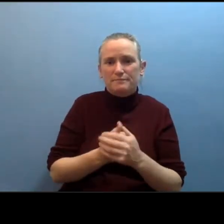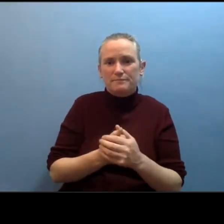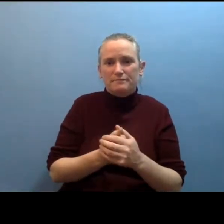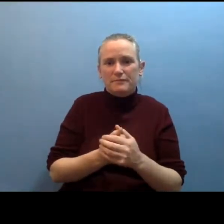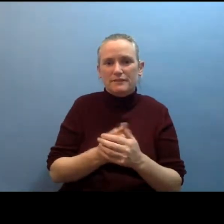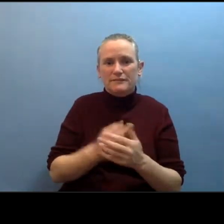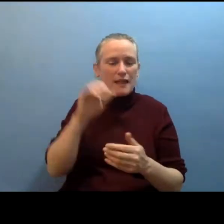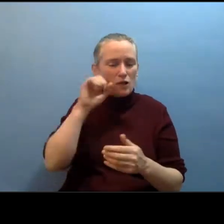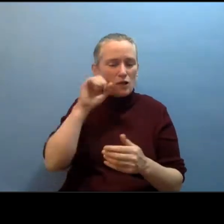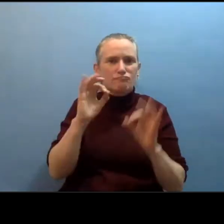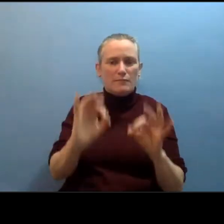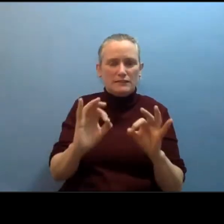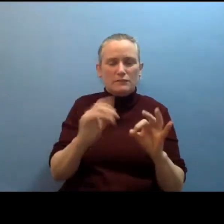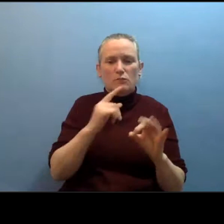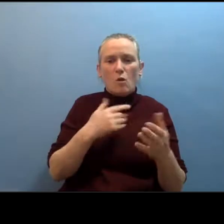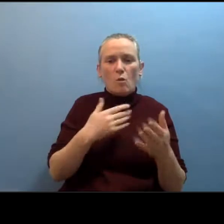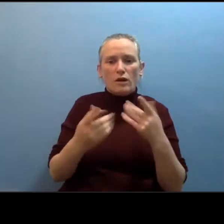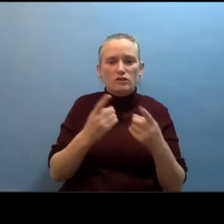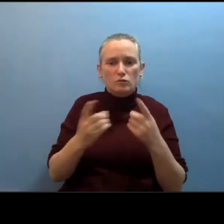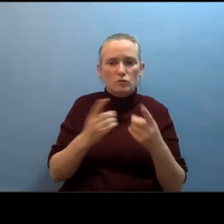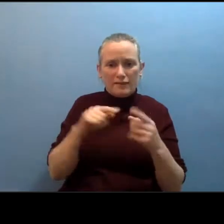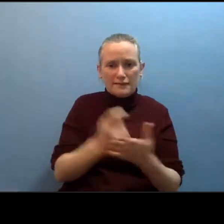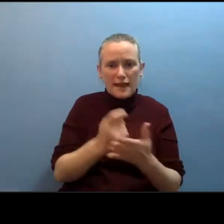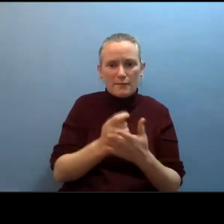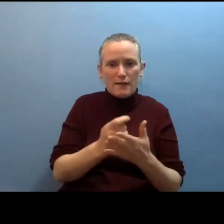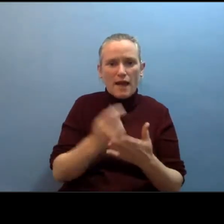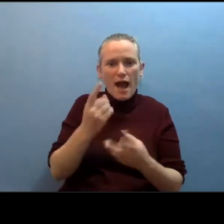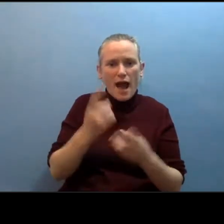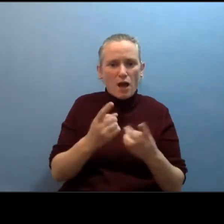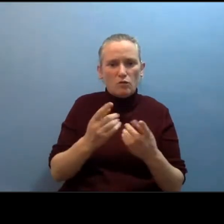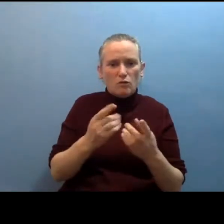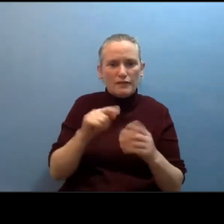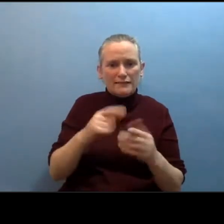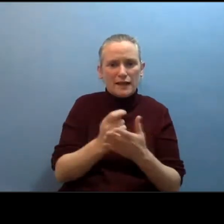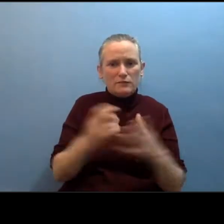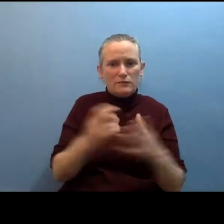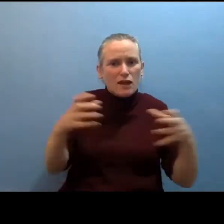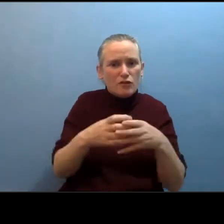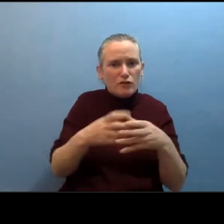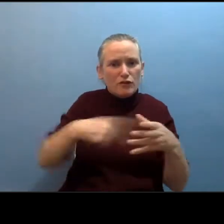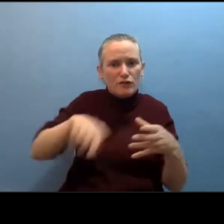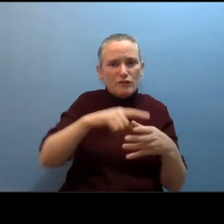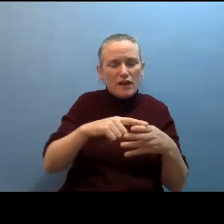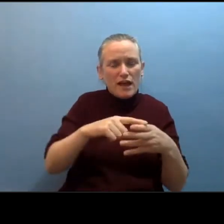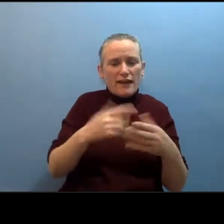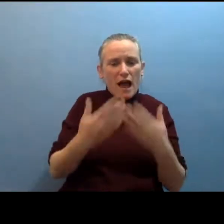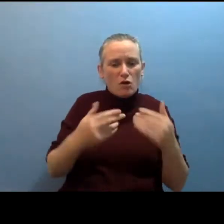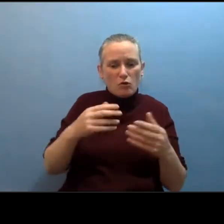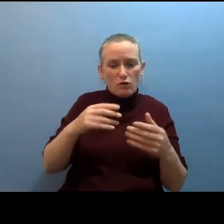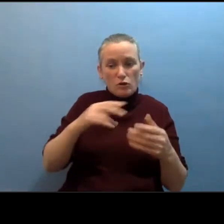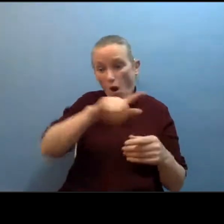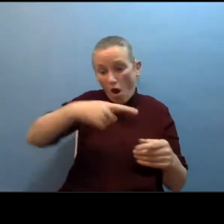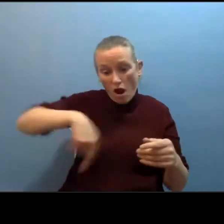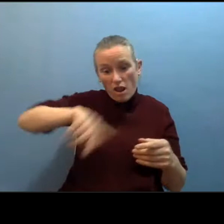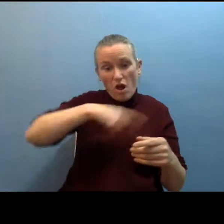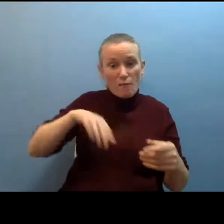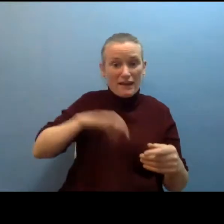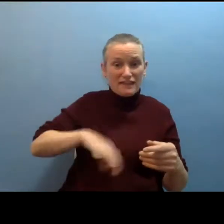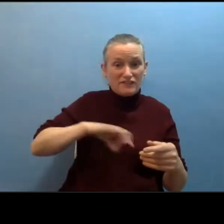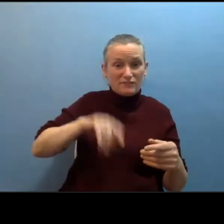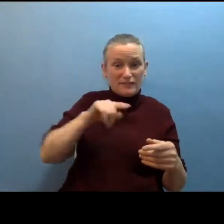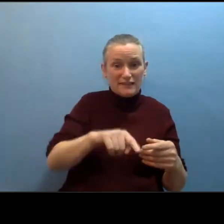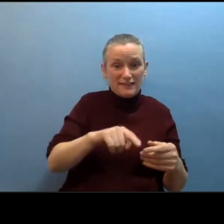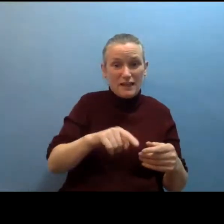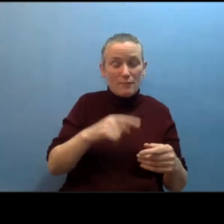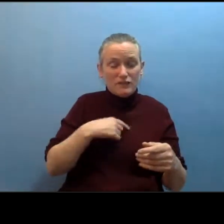what are you doing in that time? How are you spending that time together, and how are you all benefiting from it, so that she can see what the benefits